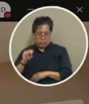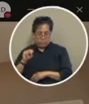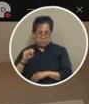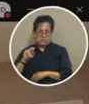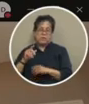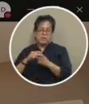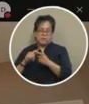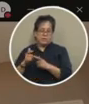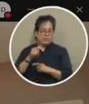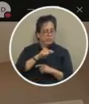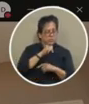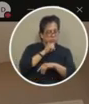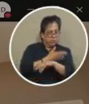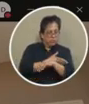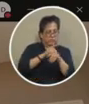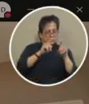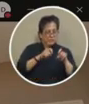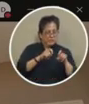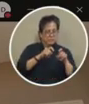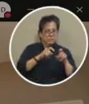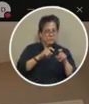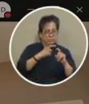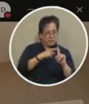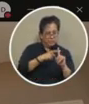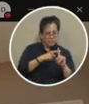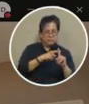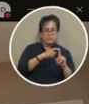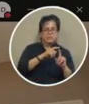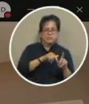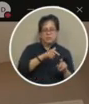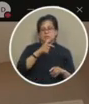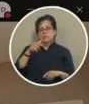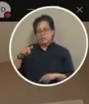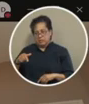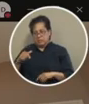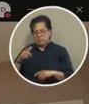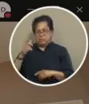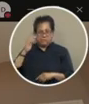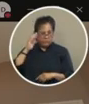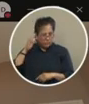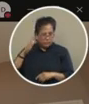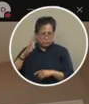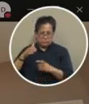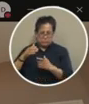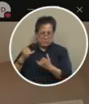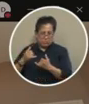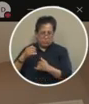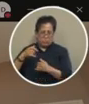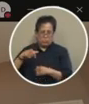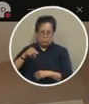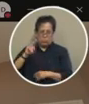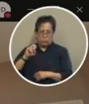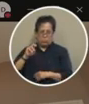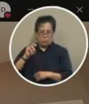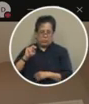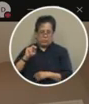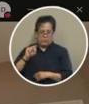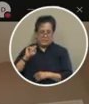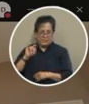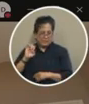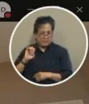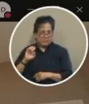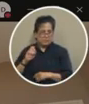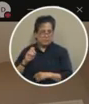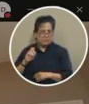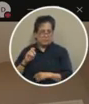then tested positive, so now they're in quarantine, right? So just as we're moving in the future, thinking about how we really are limiting people's